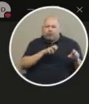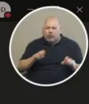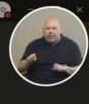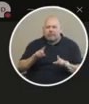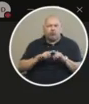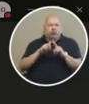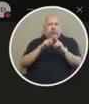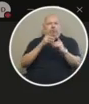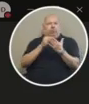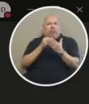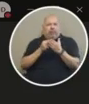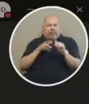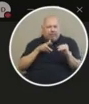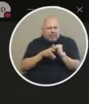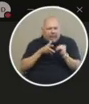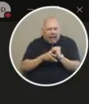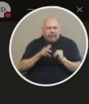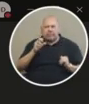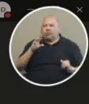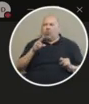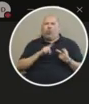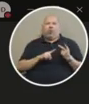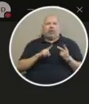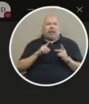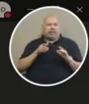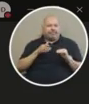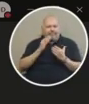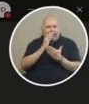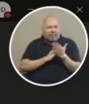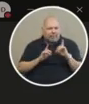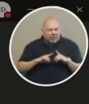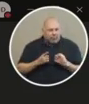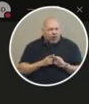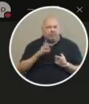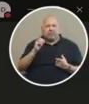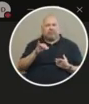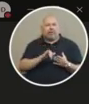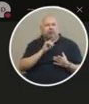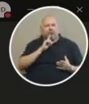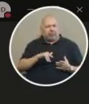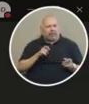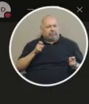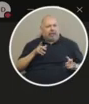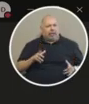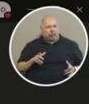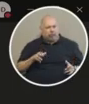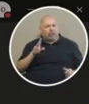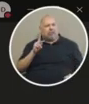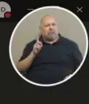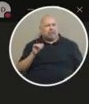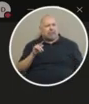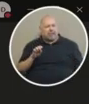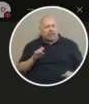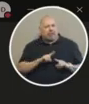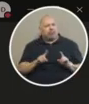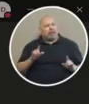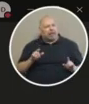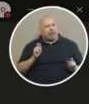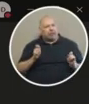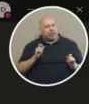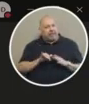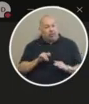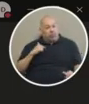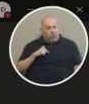what kind of cuts we're looking at with the departments, I don't know if that's a management update that can go on, but just so that